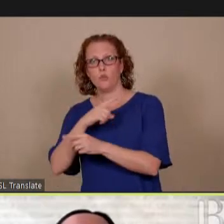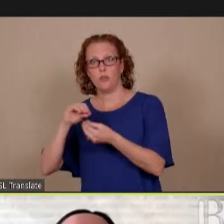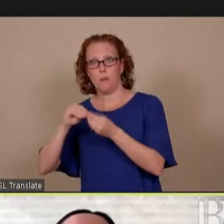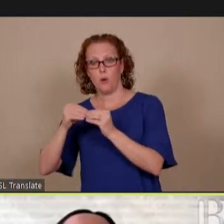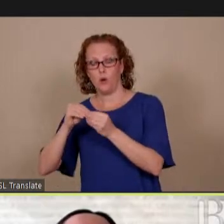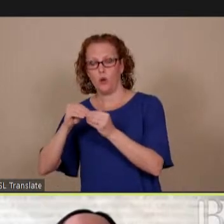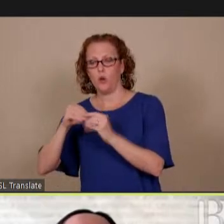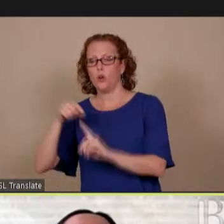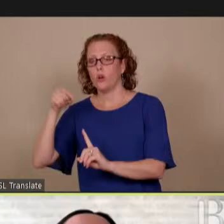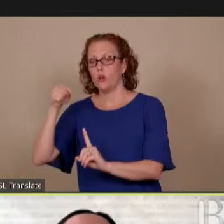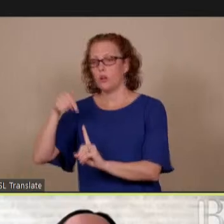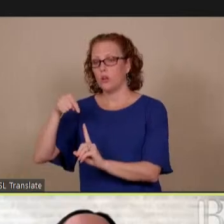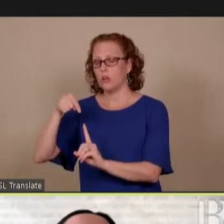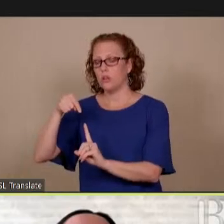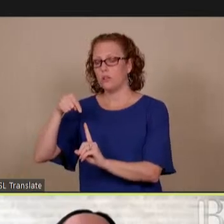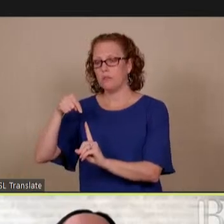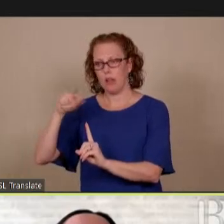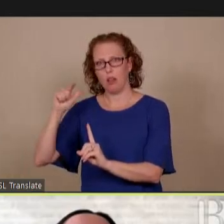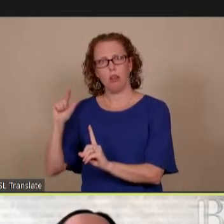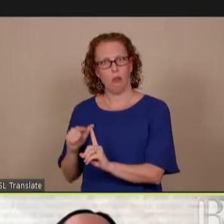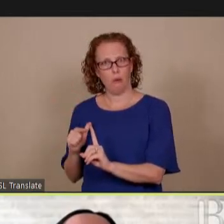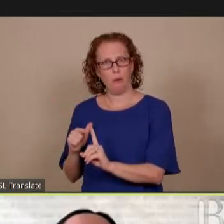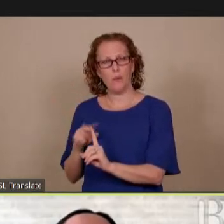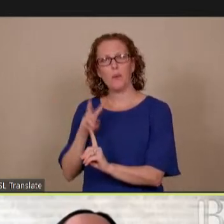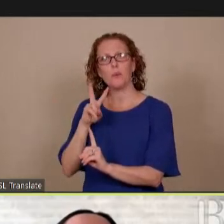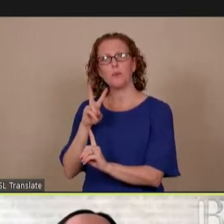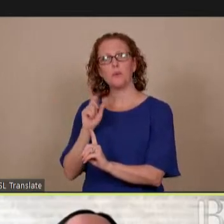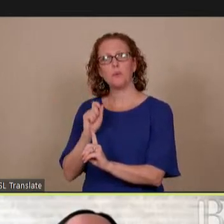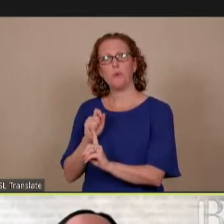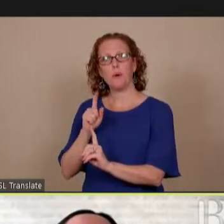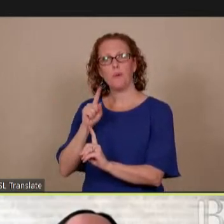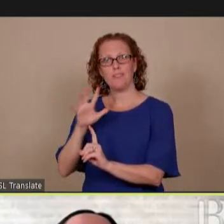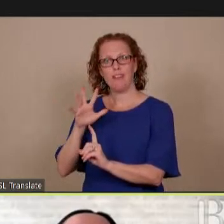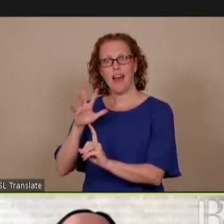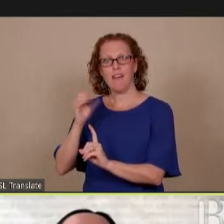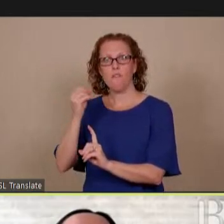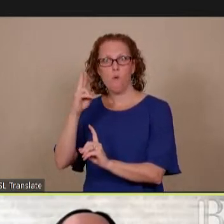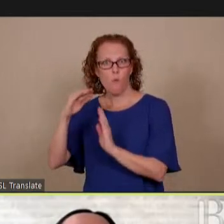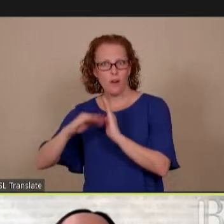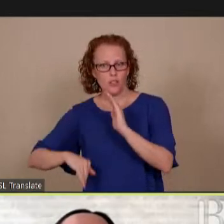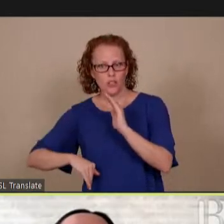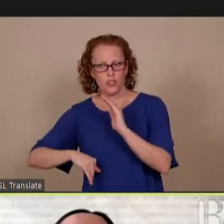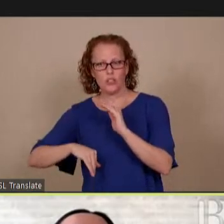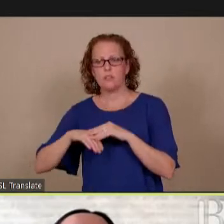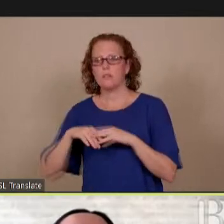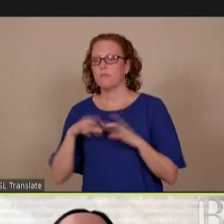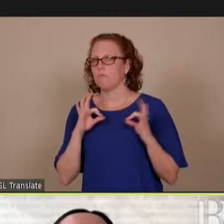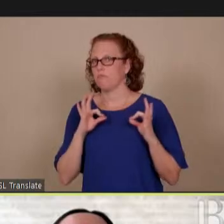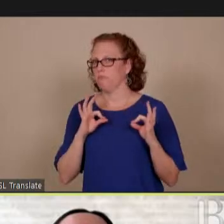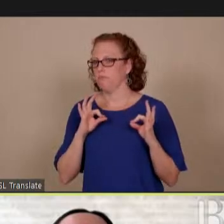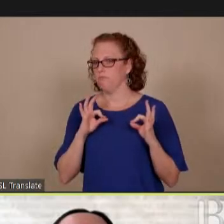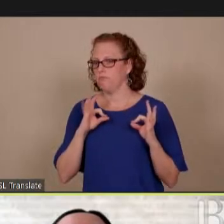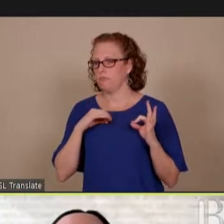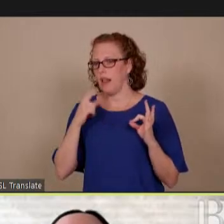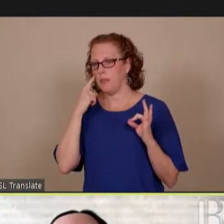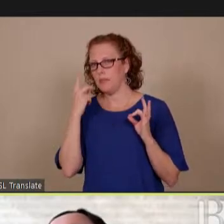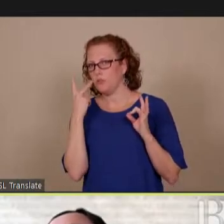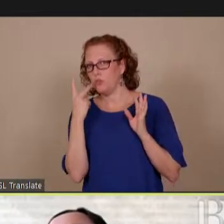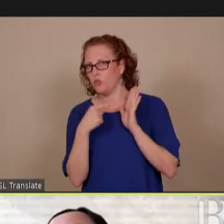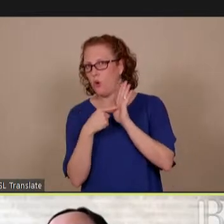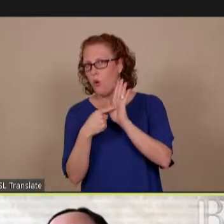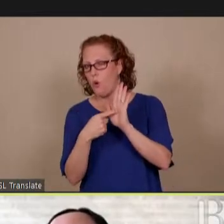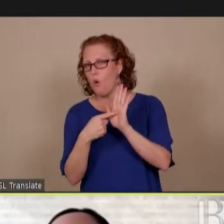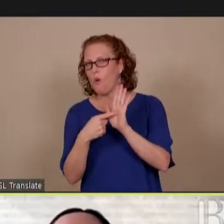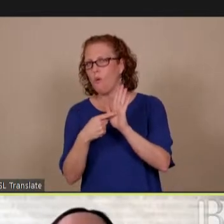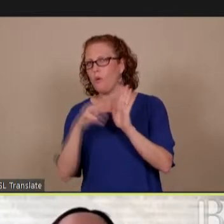is low. It's at 2.15% or less. So I will transition over to the Google Maps so you can see